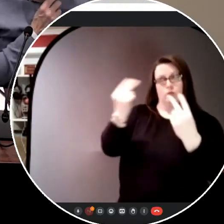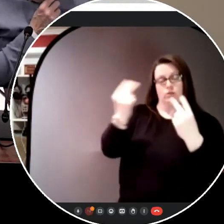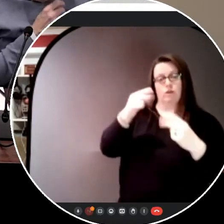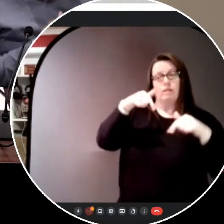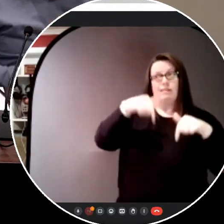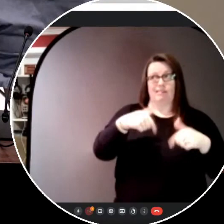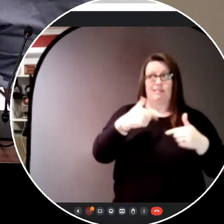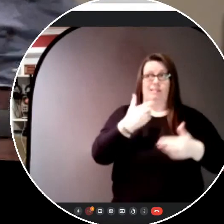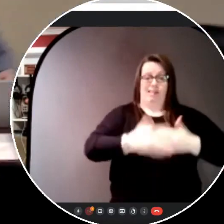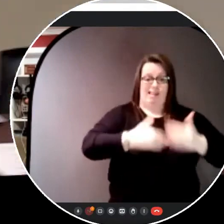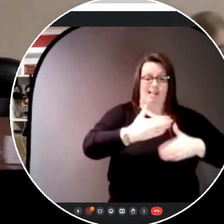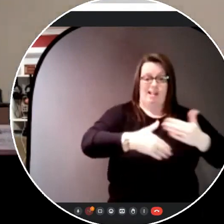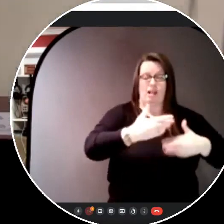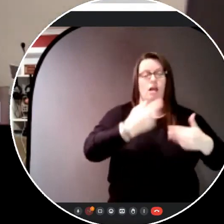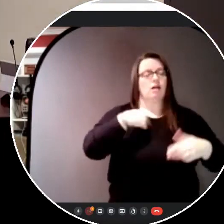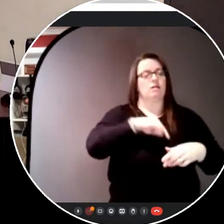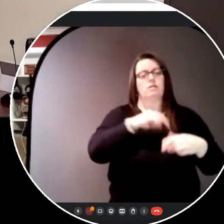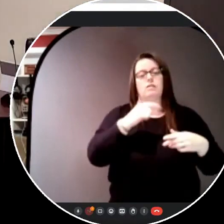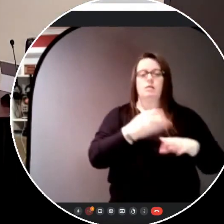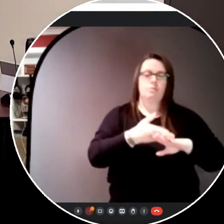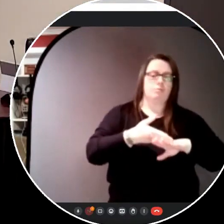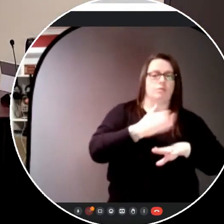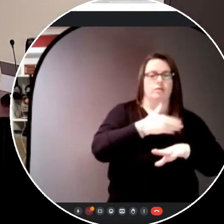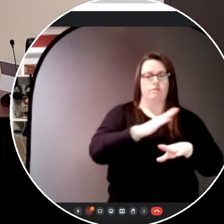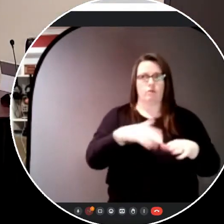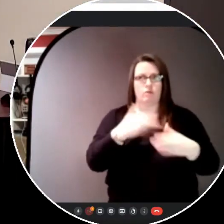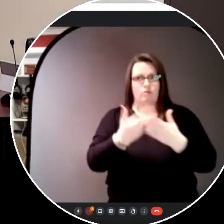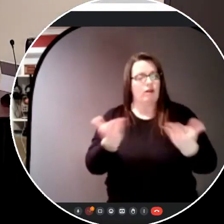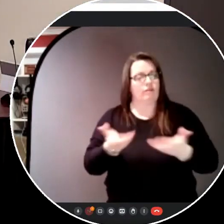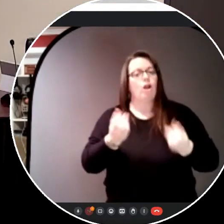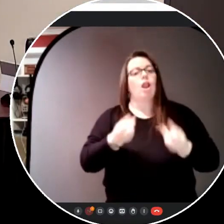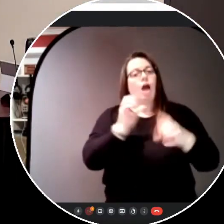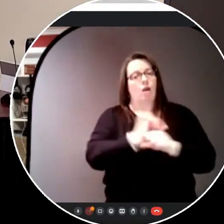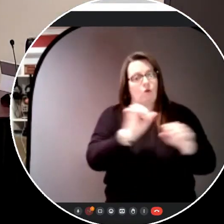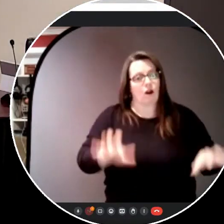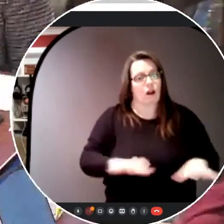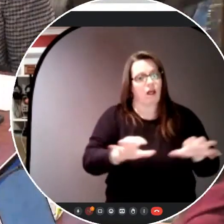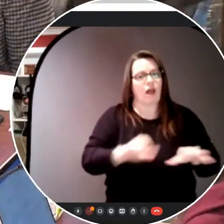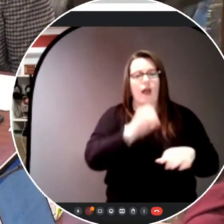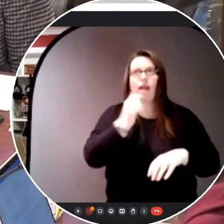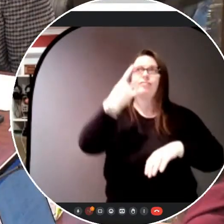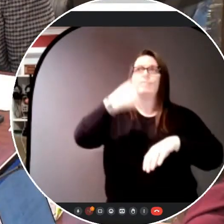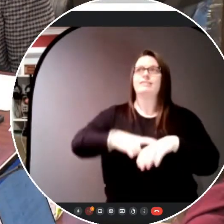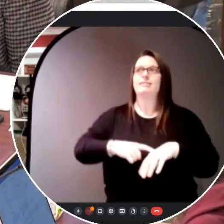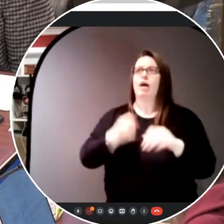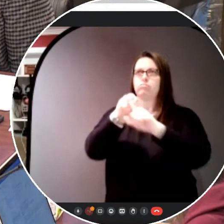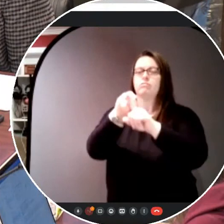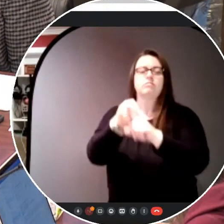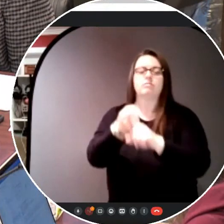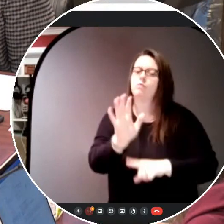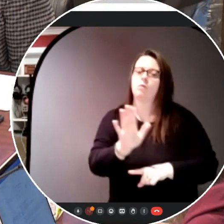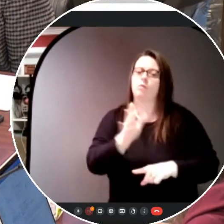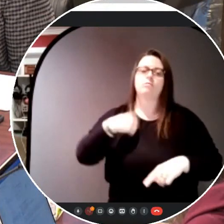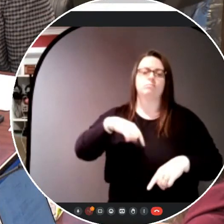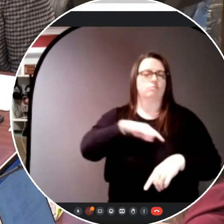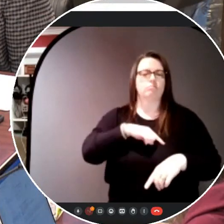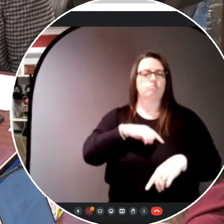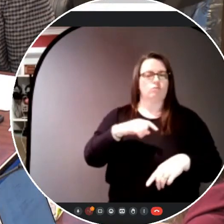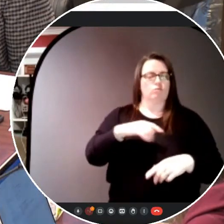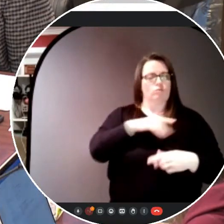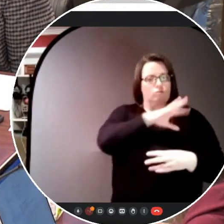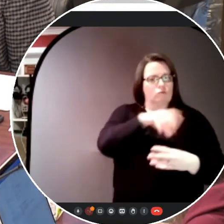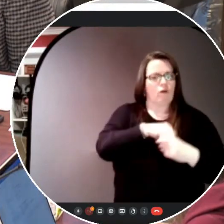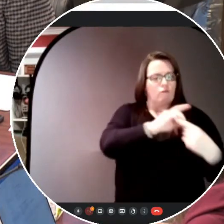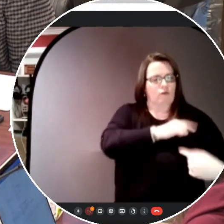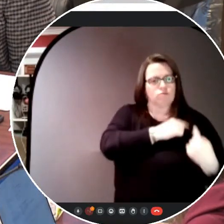we're reading, we're analyzing them in advance. It's not something we're just hearing for the first time, and we are giving our due diligence to this,